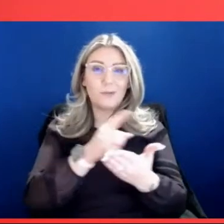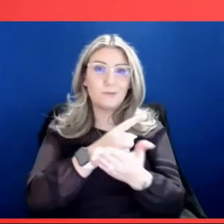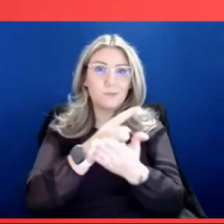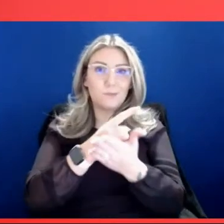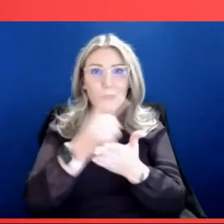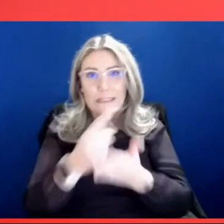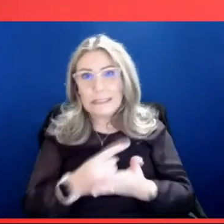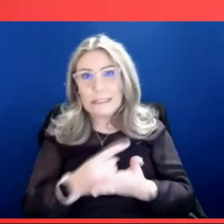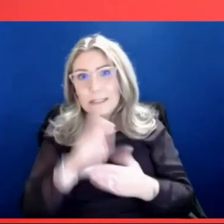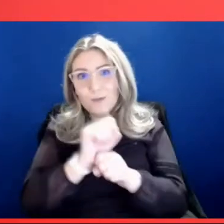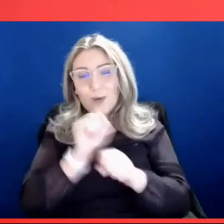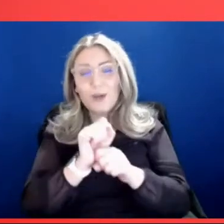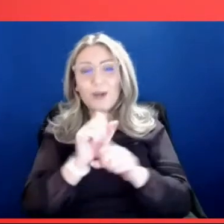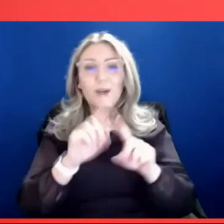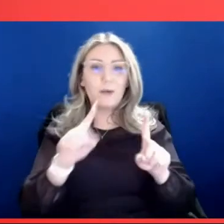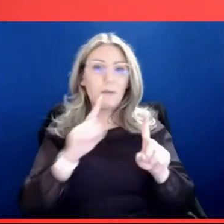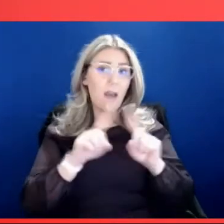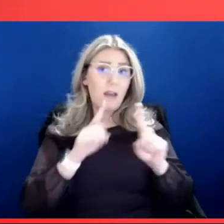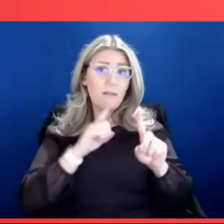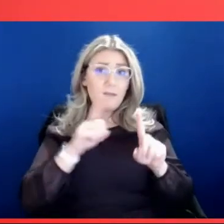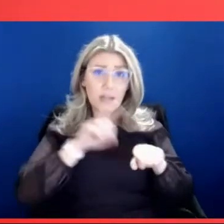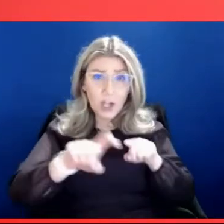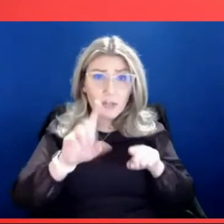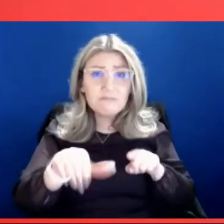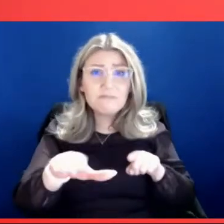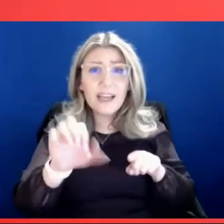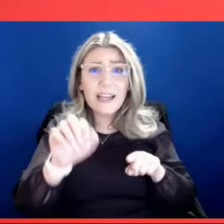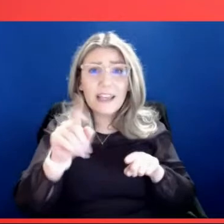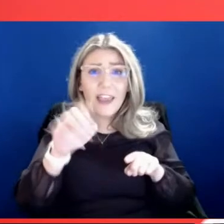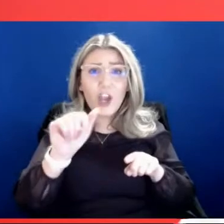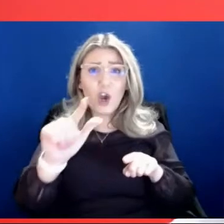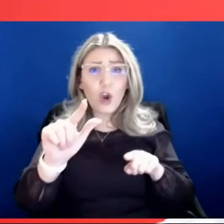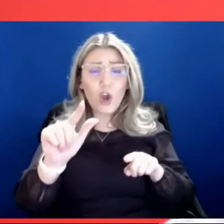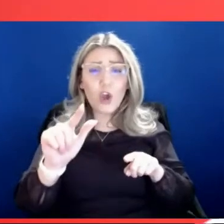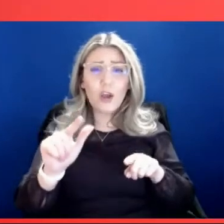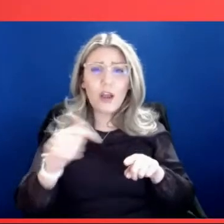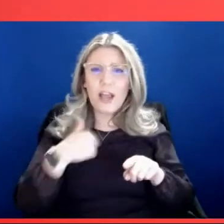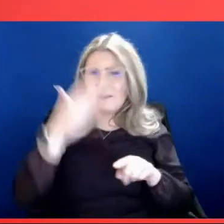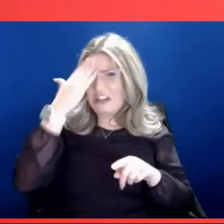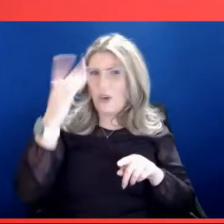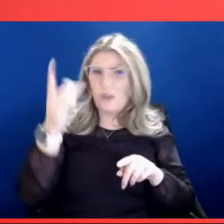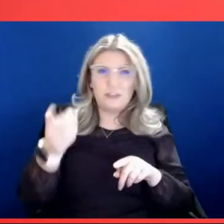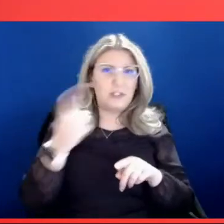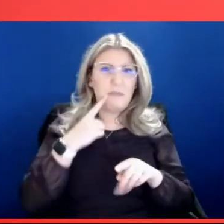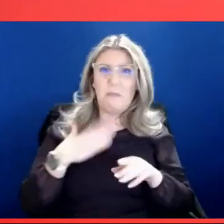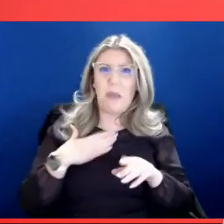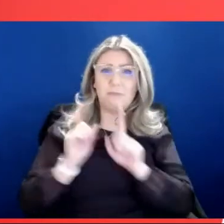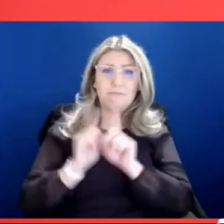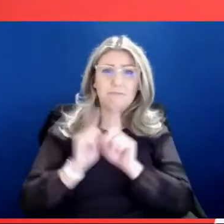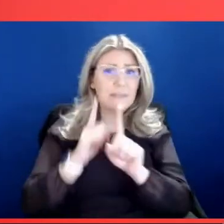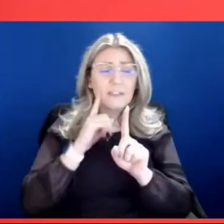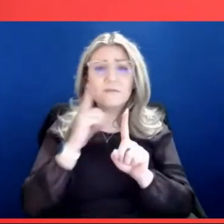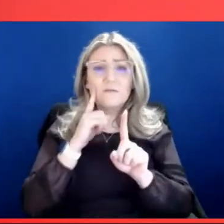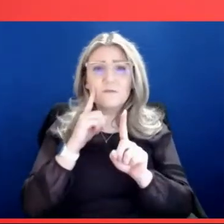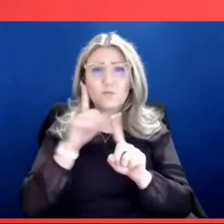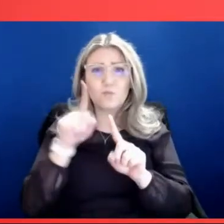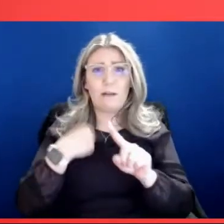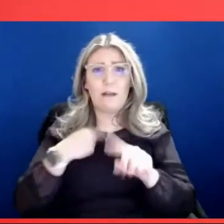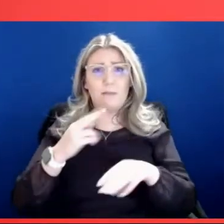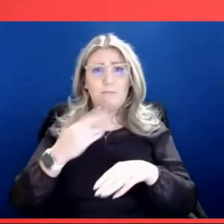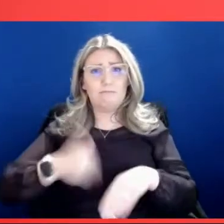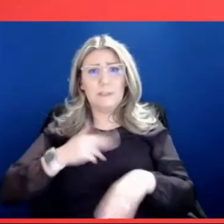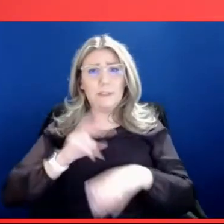But I called her and said, "Hey, Carol." And I known her. She'd been my attending when I was a resident. She's a couple of years older than